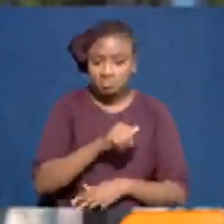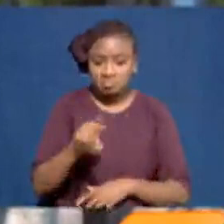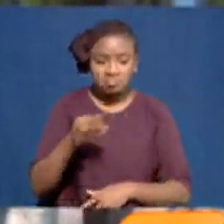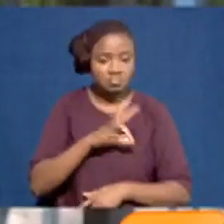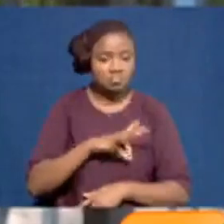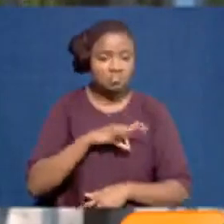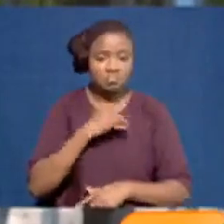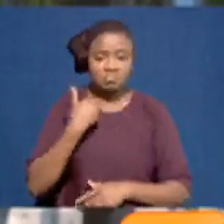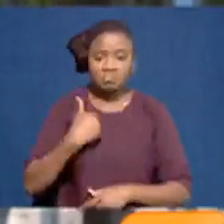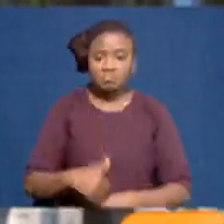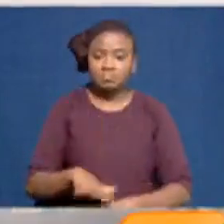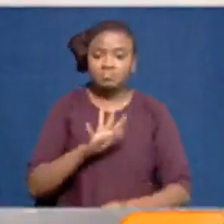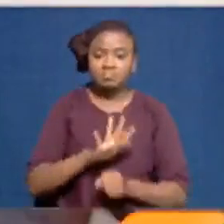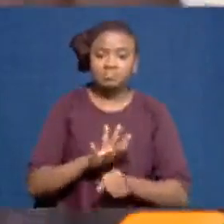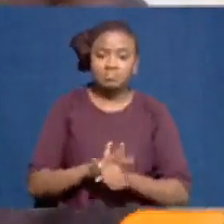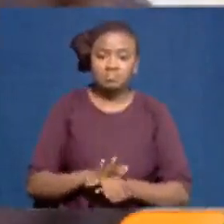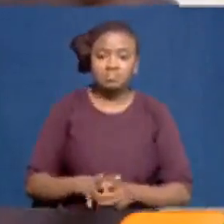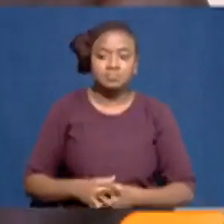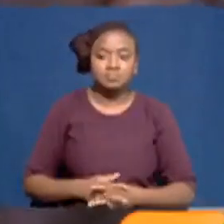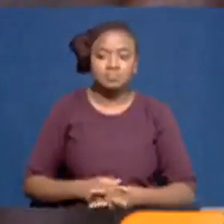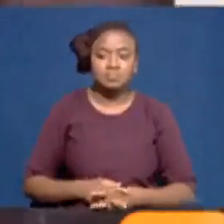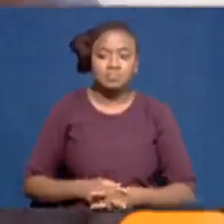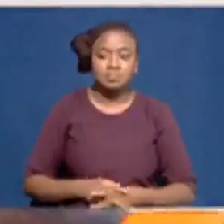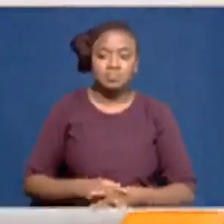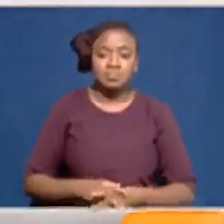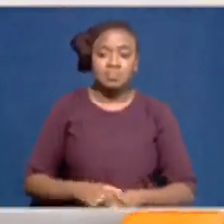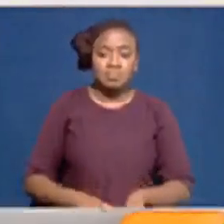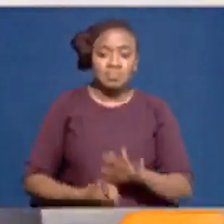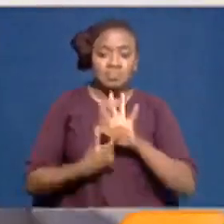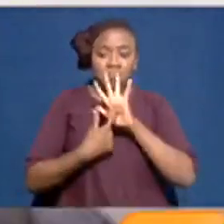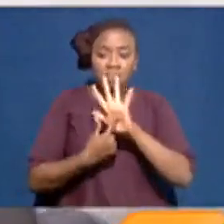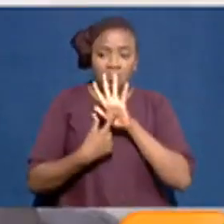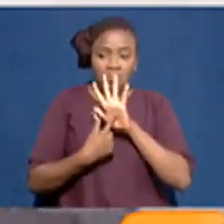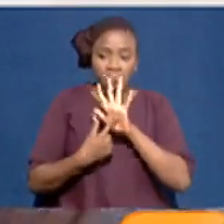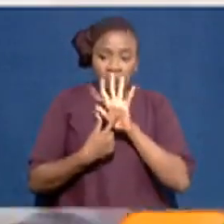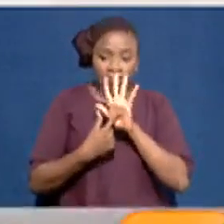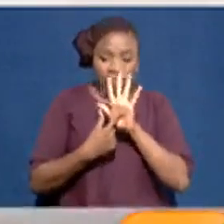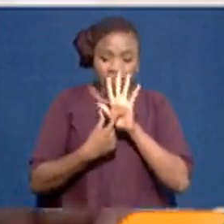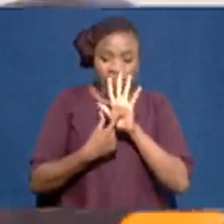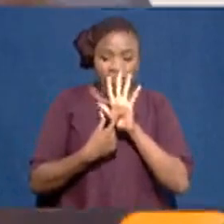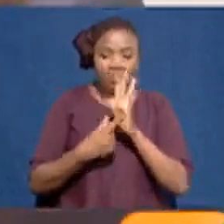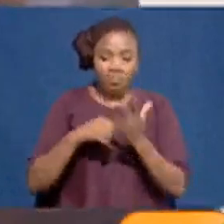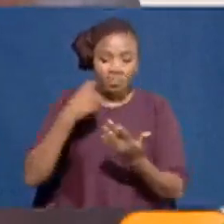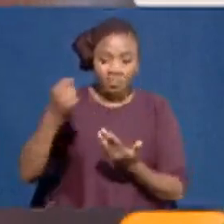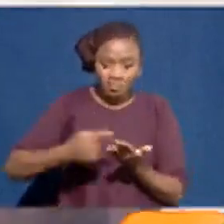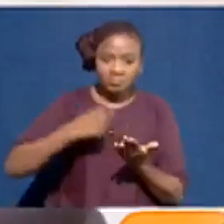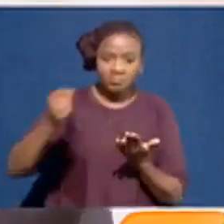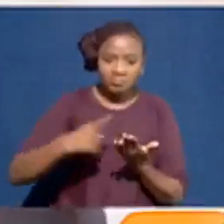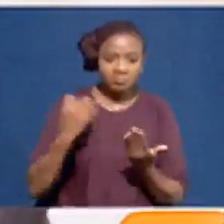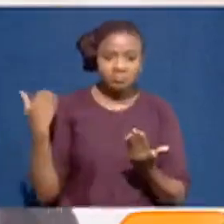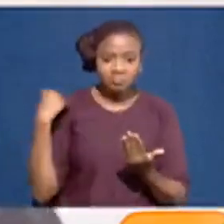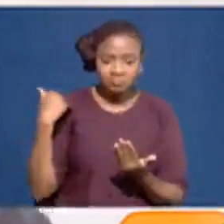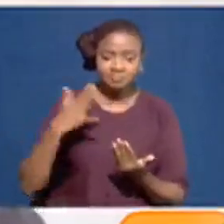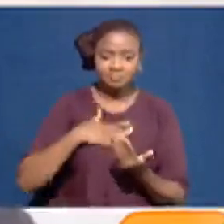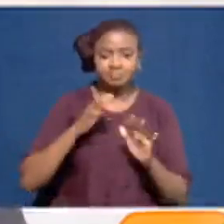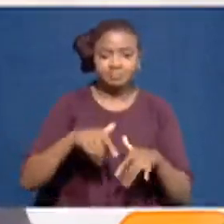after using the app. One is a timely reminder to my farmers